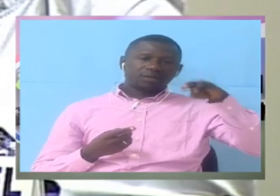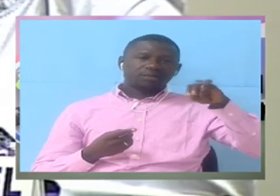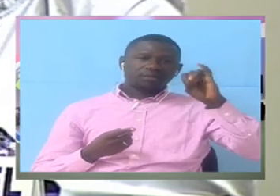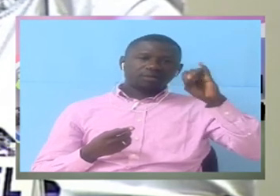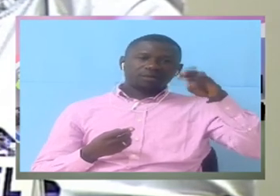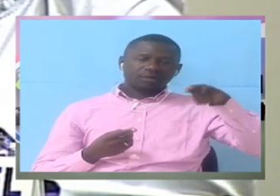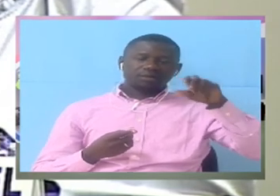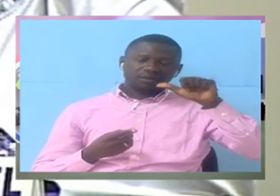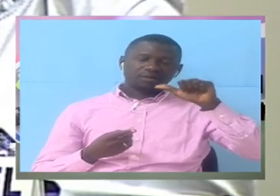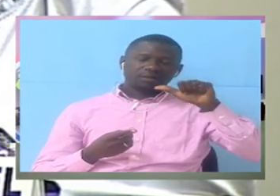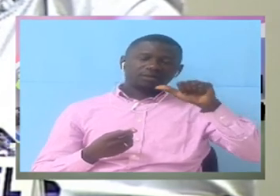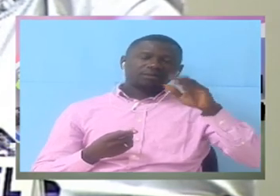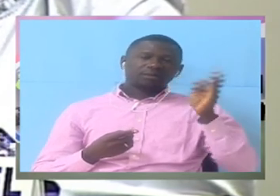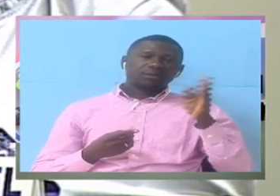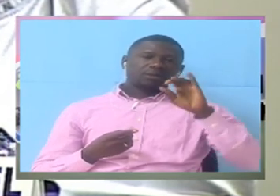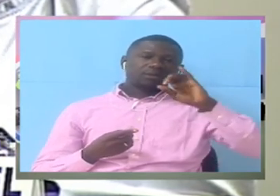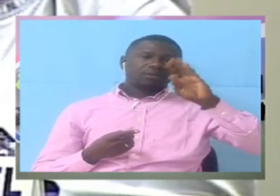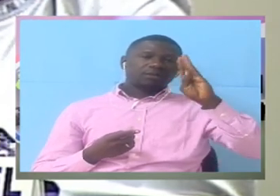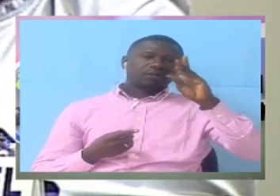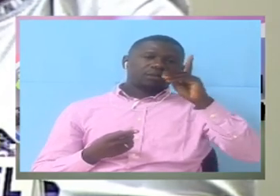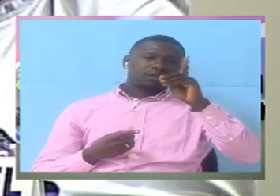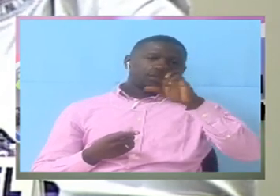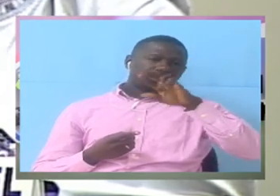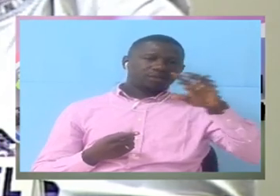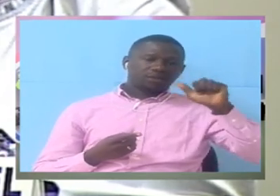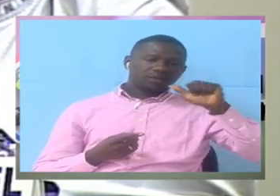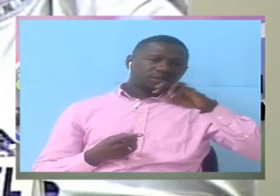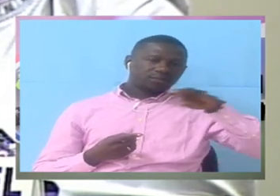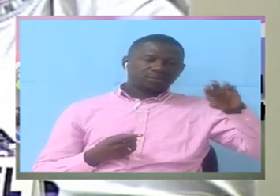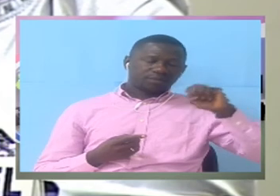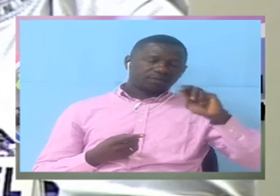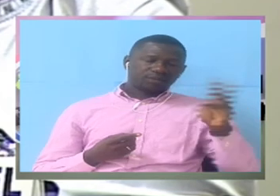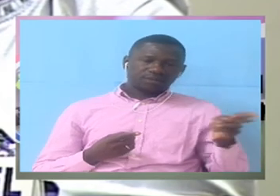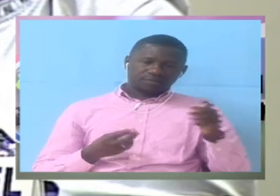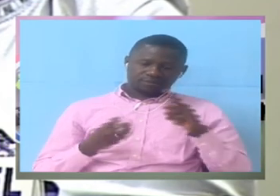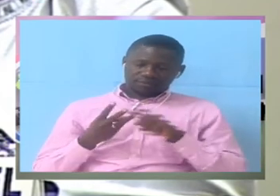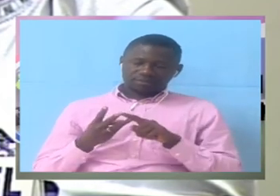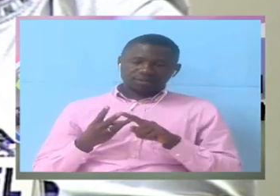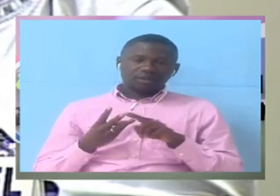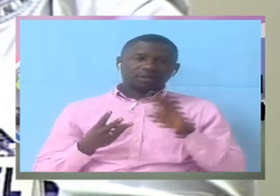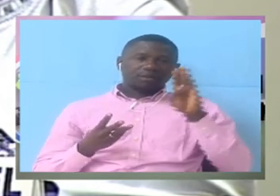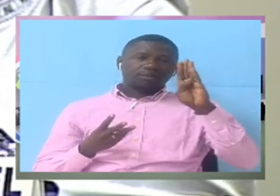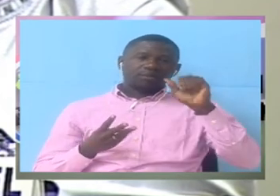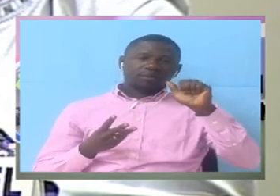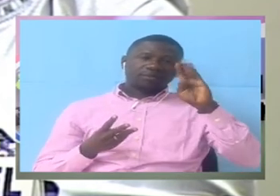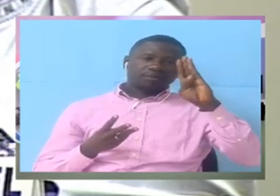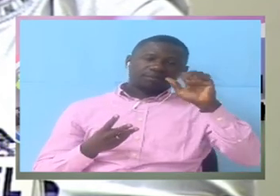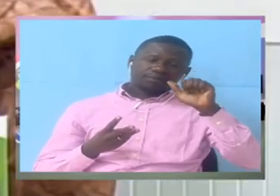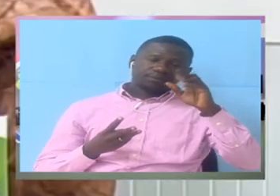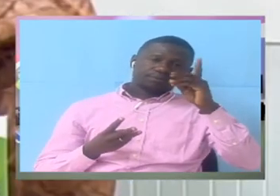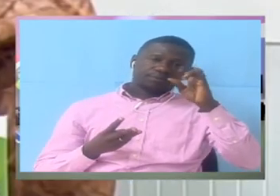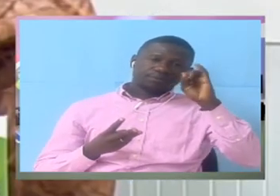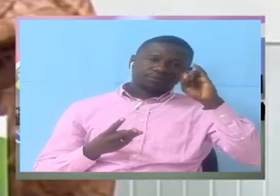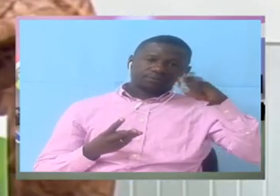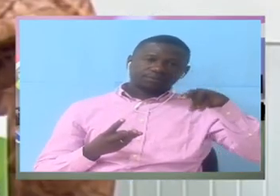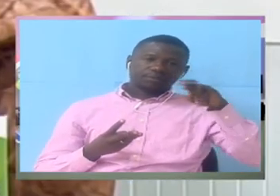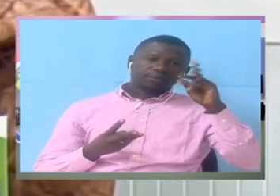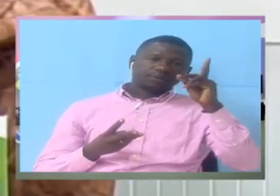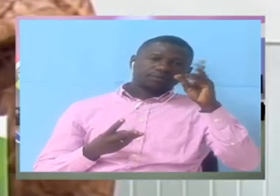Baba Dinding Jobate. Baba Dinding Jobate. No. And now you mention Harisam. Harisam.